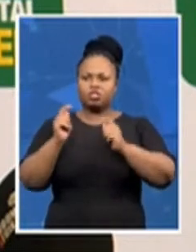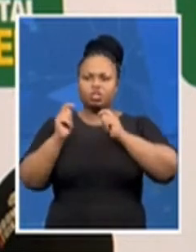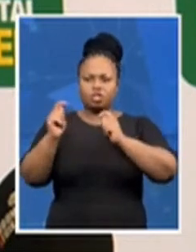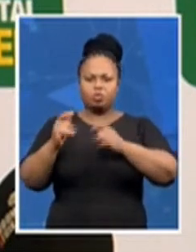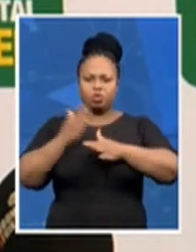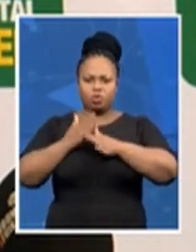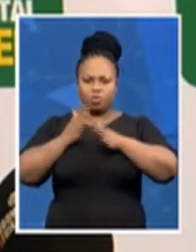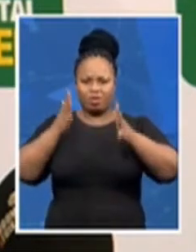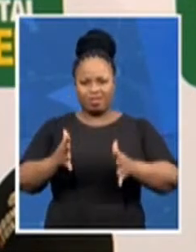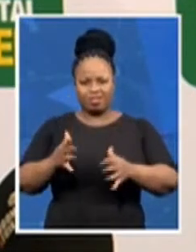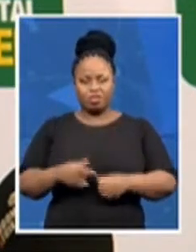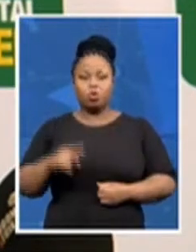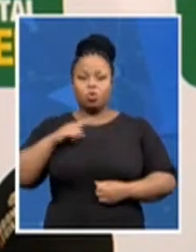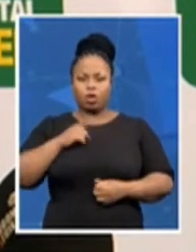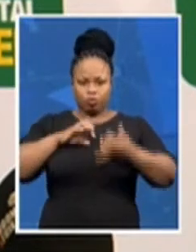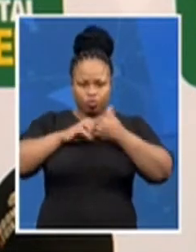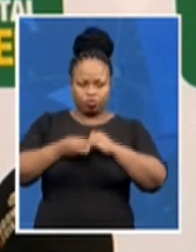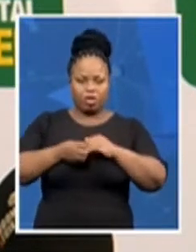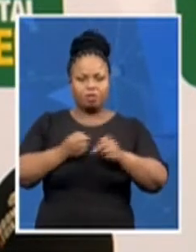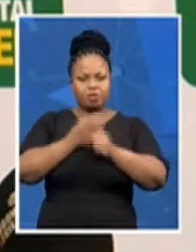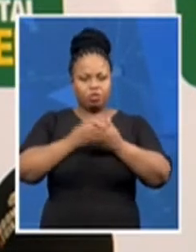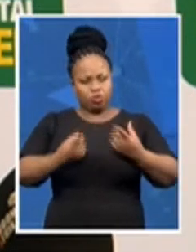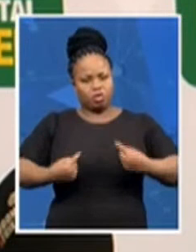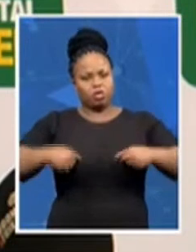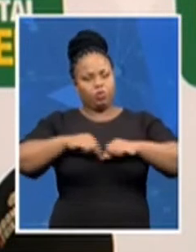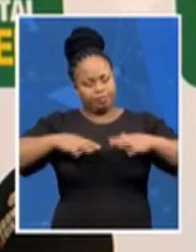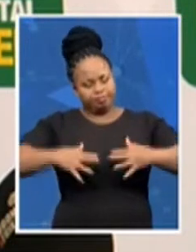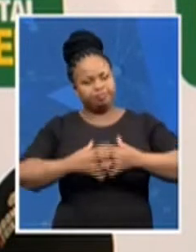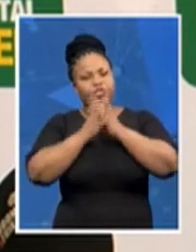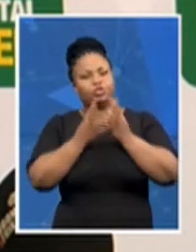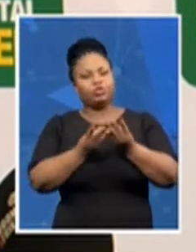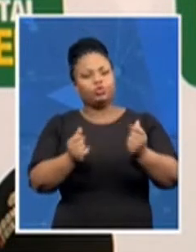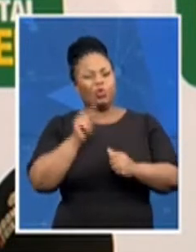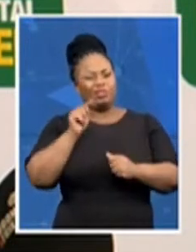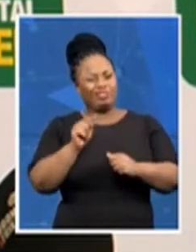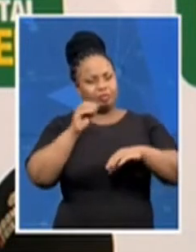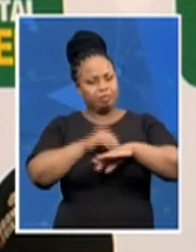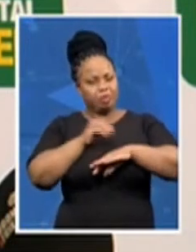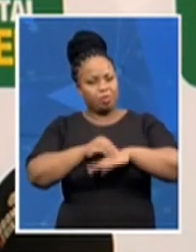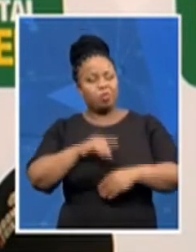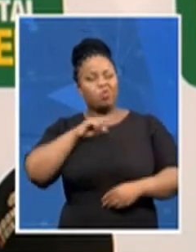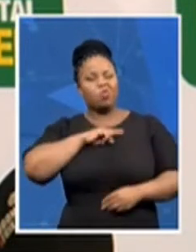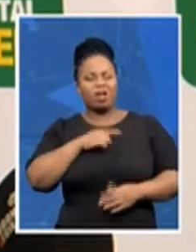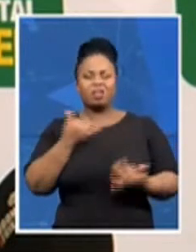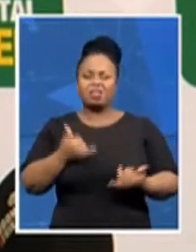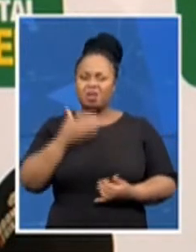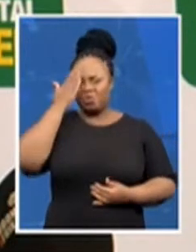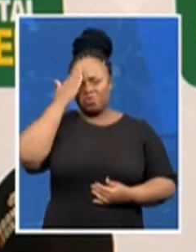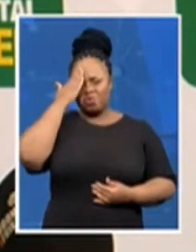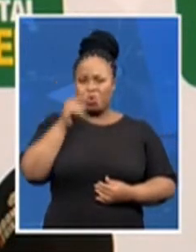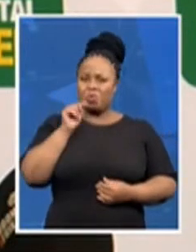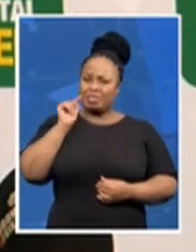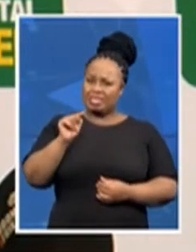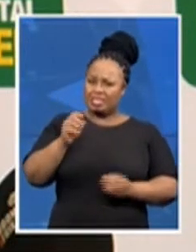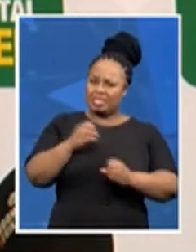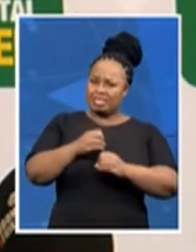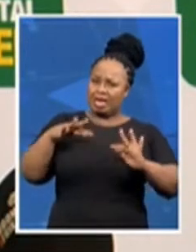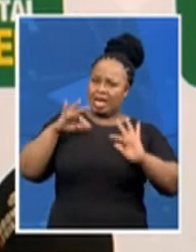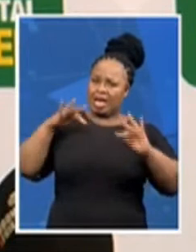collectively to the crisis. Given the genesis and the manifestation of this challenge, it is our view